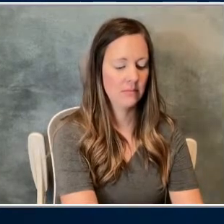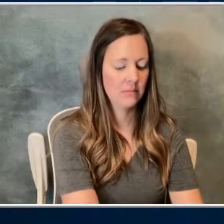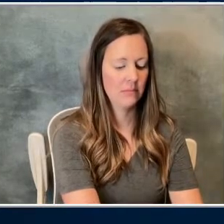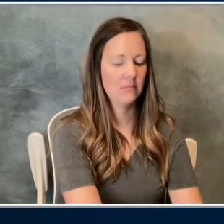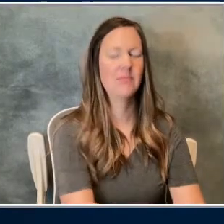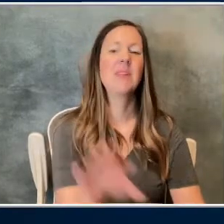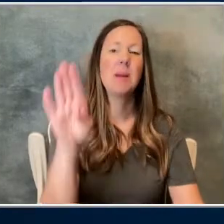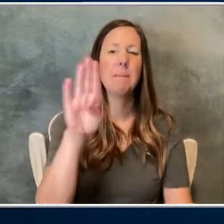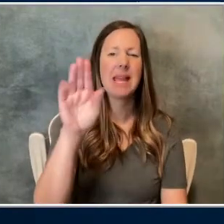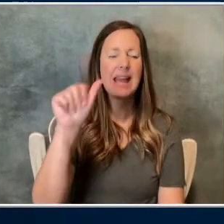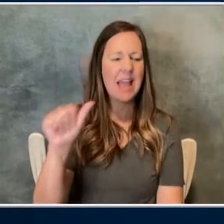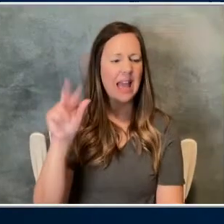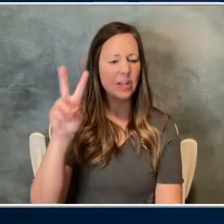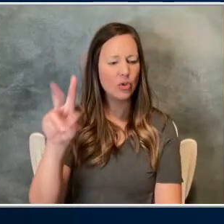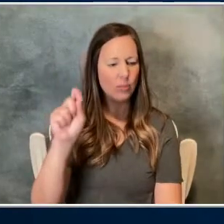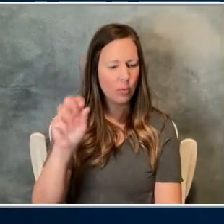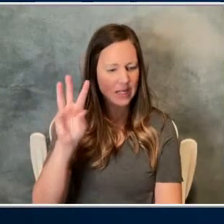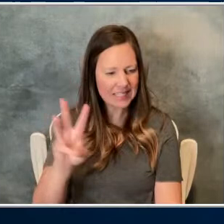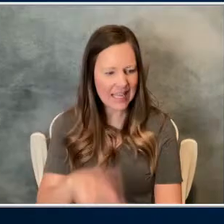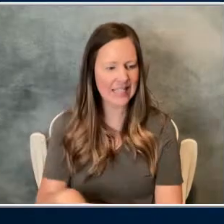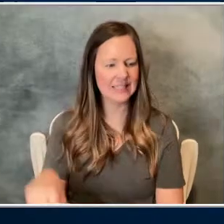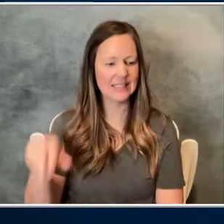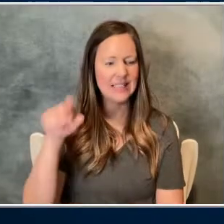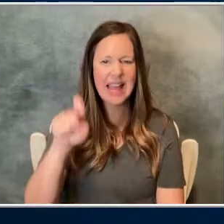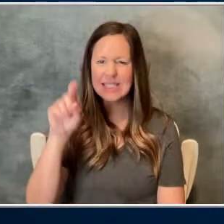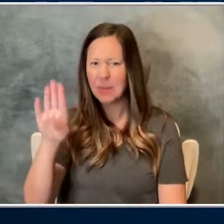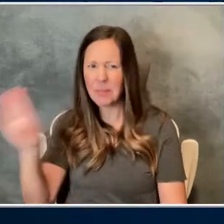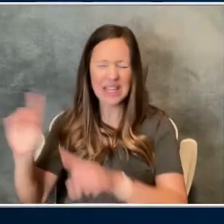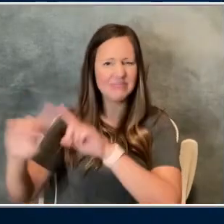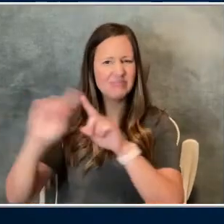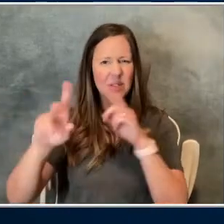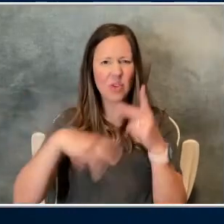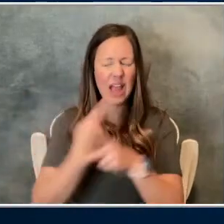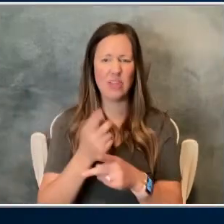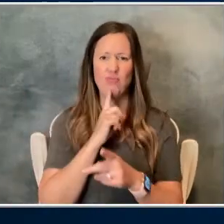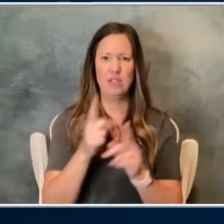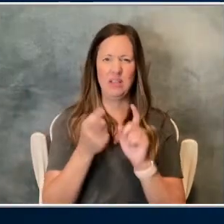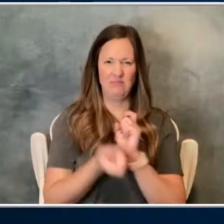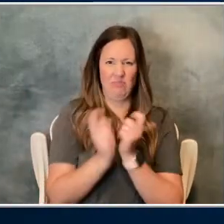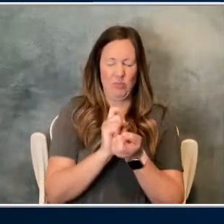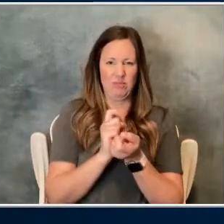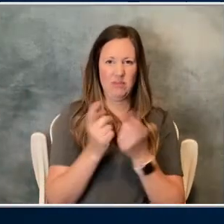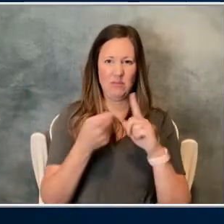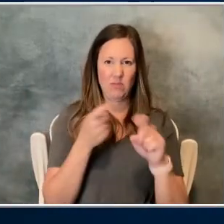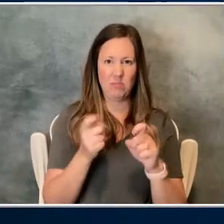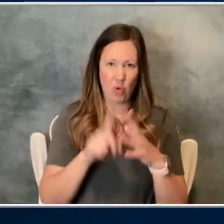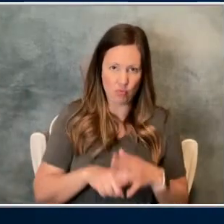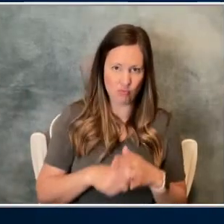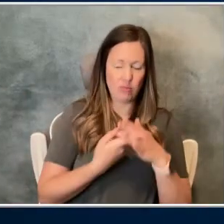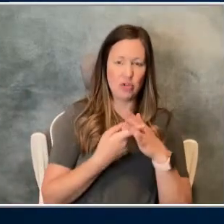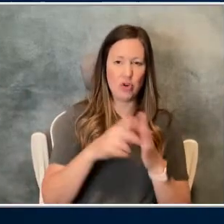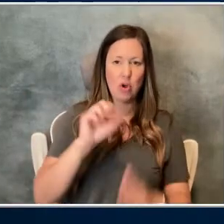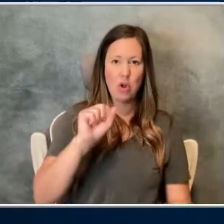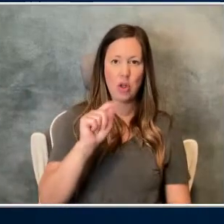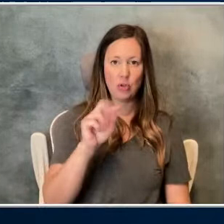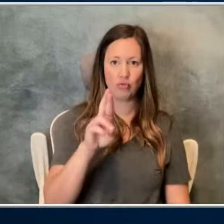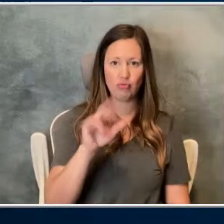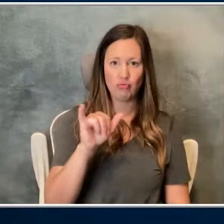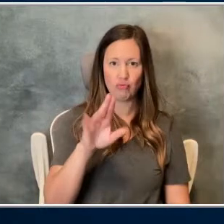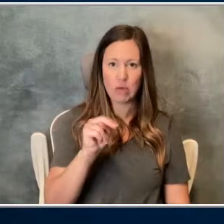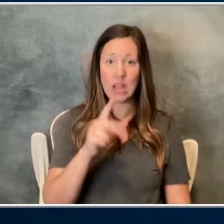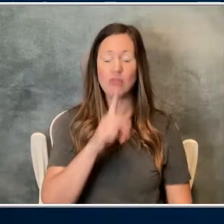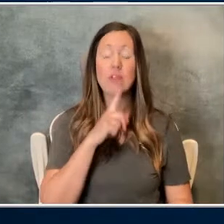like, even though these are pretty mutated viruses now from the original strain, that they're still highly